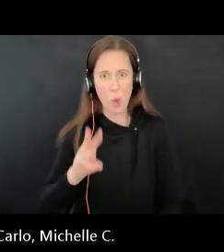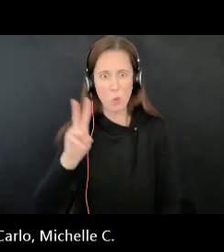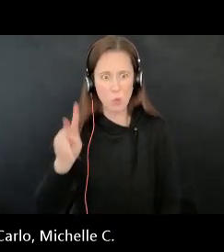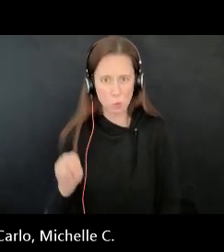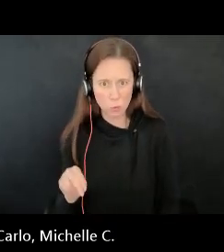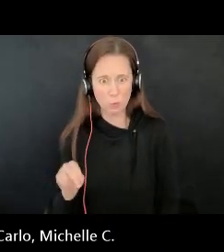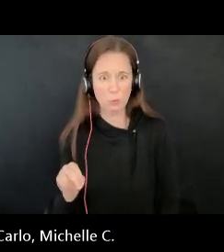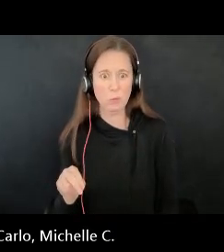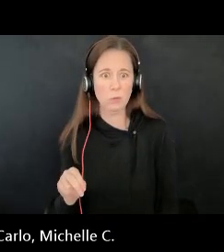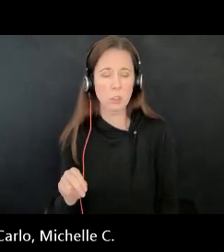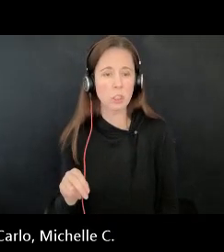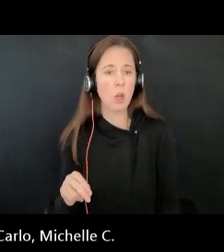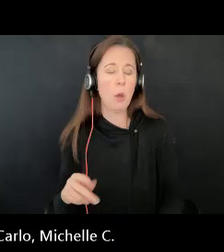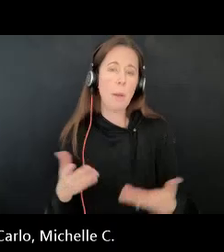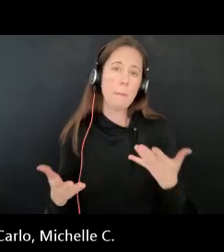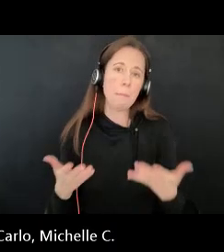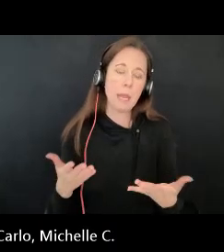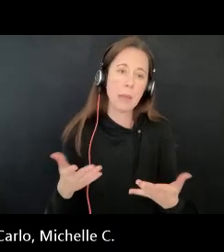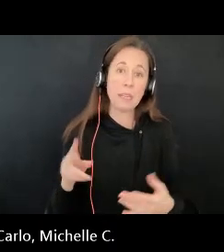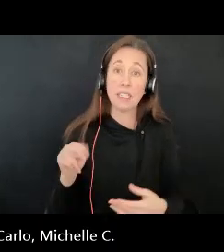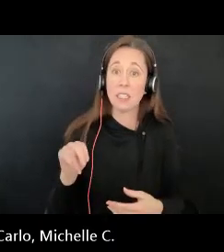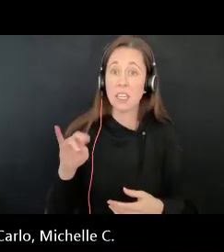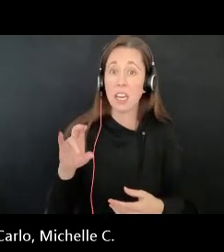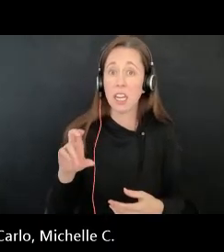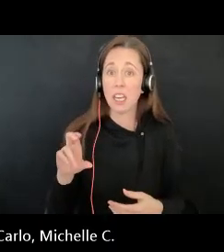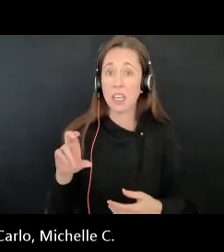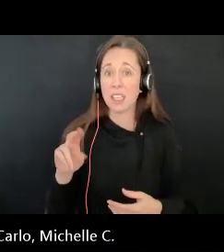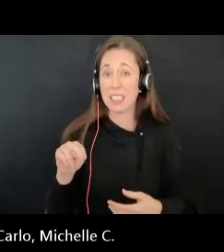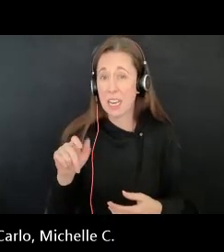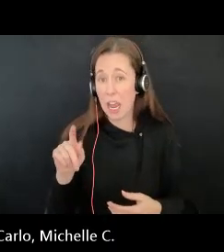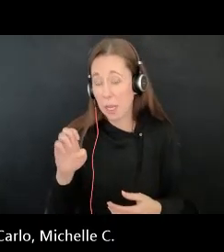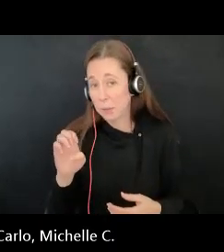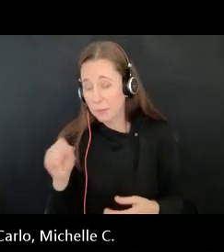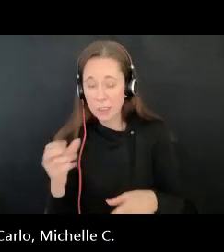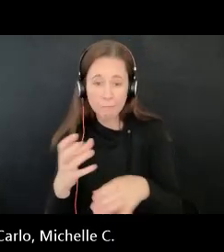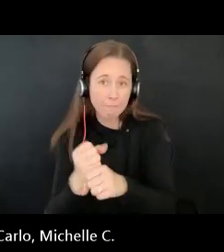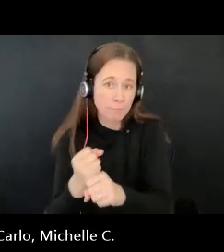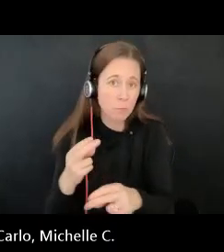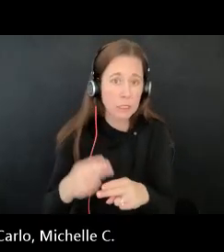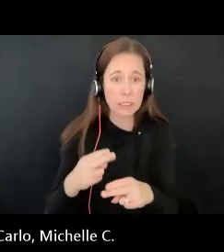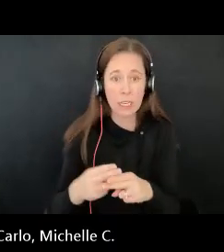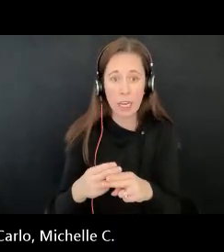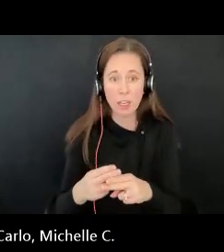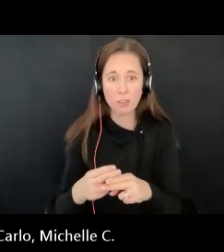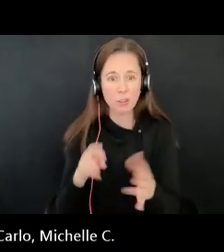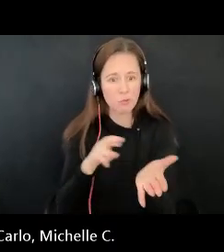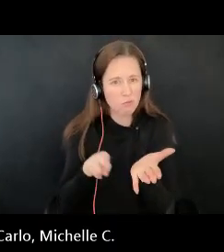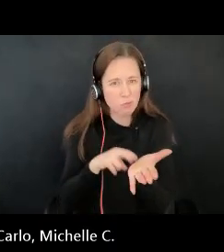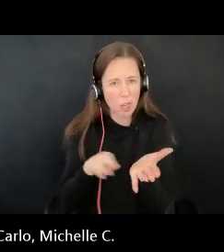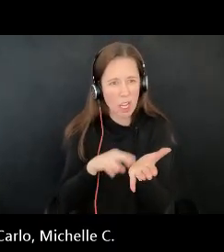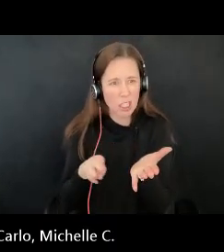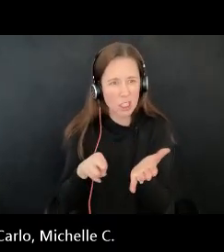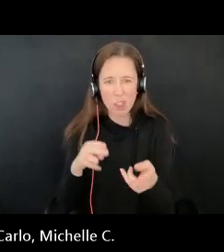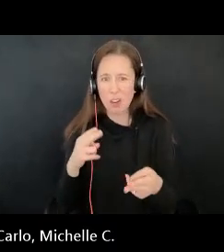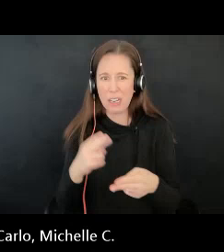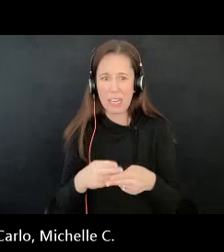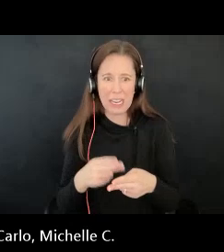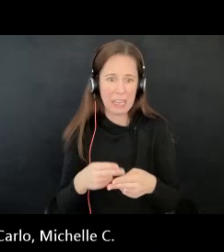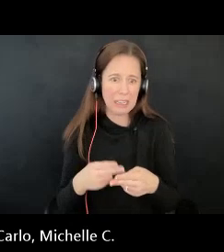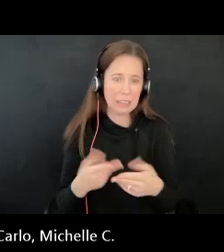connected to nicknames. So, in engaging in genealogical research of African Americans, oftentimes a fair